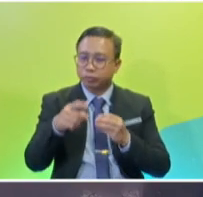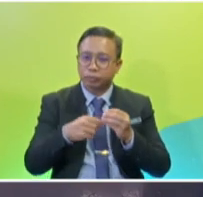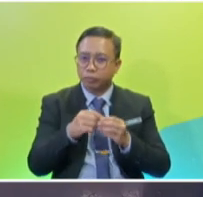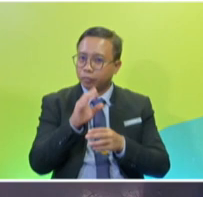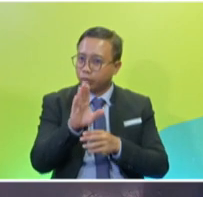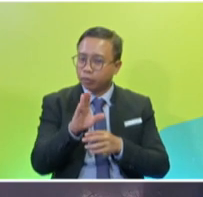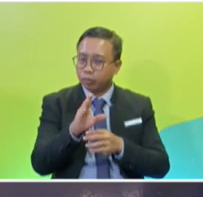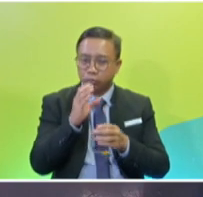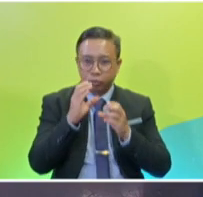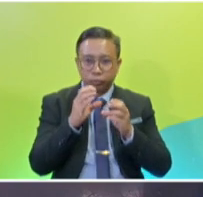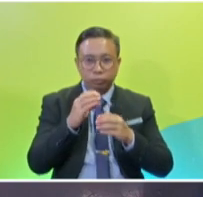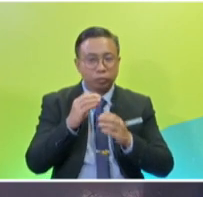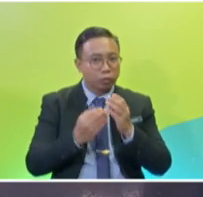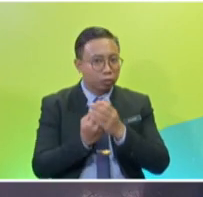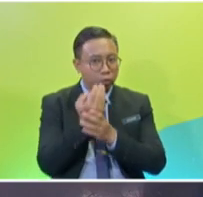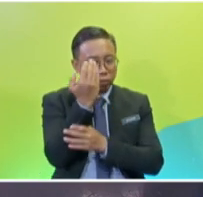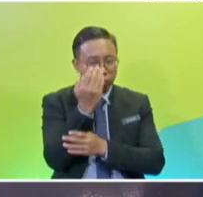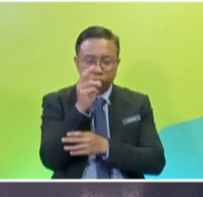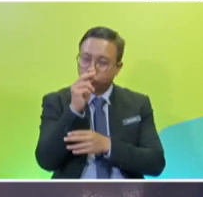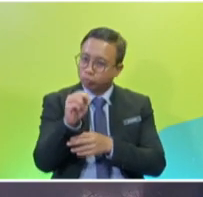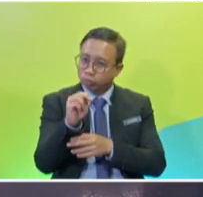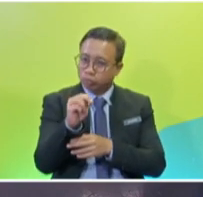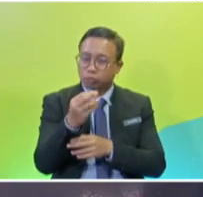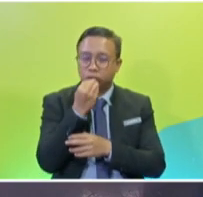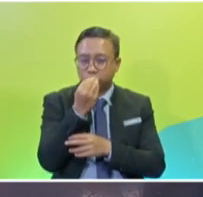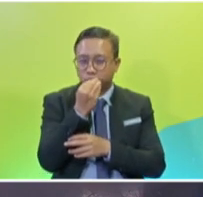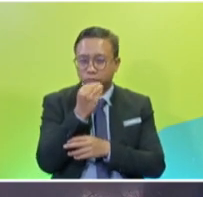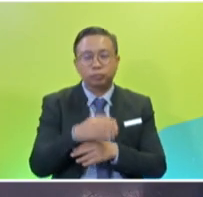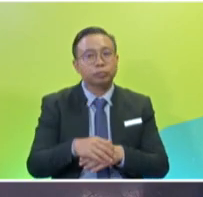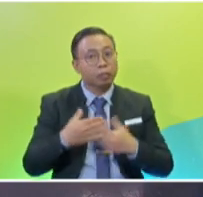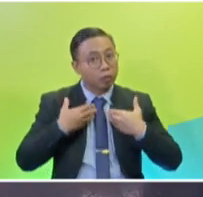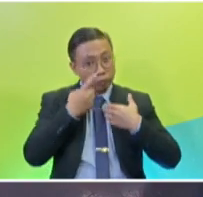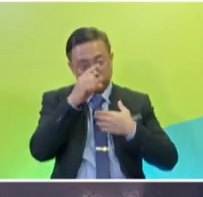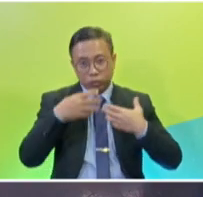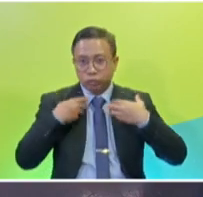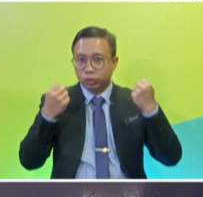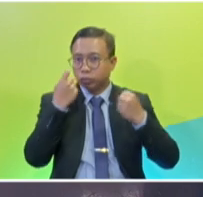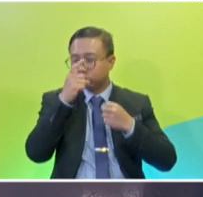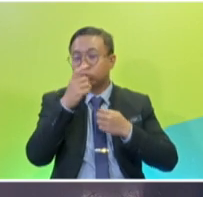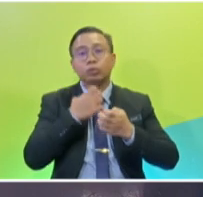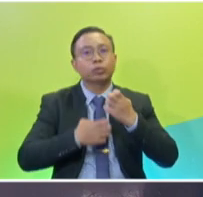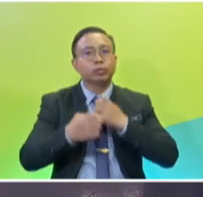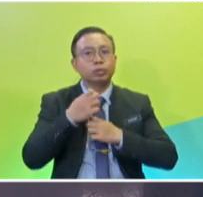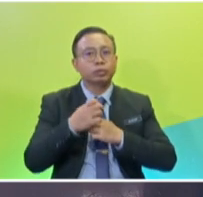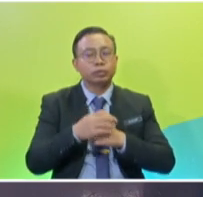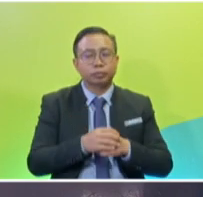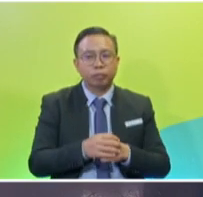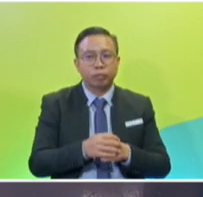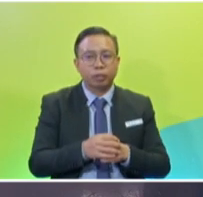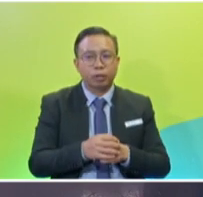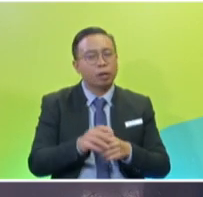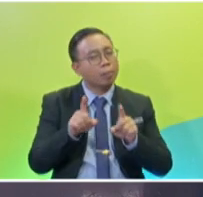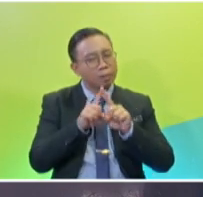talking about growth, you need food, you need healthy, good health, and also experience to grow mind-wise. Yes.